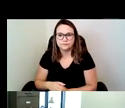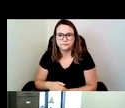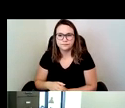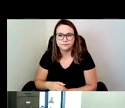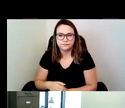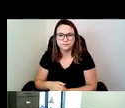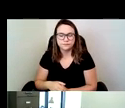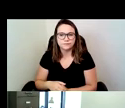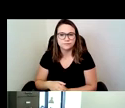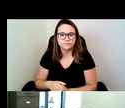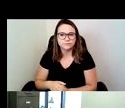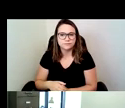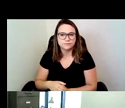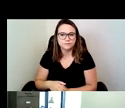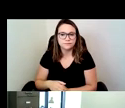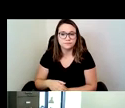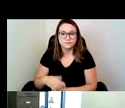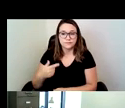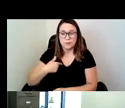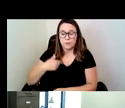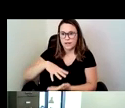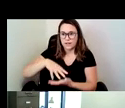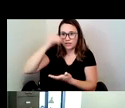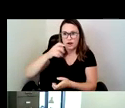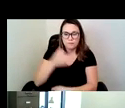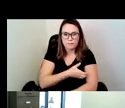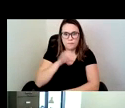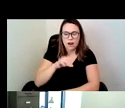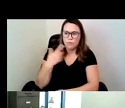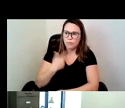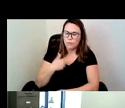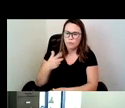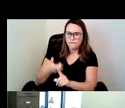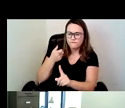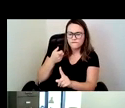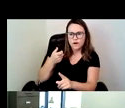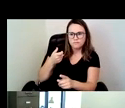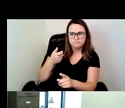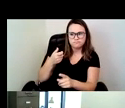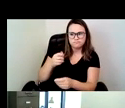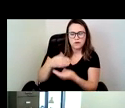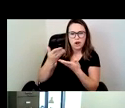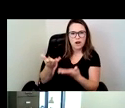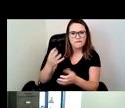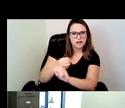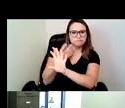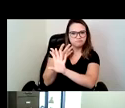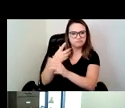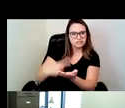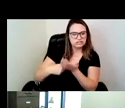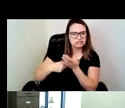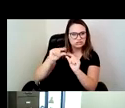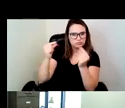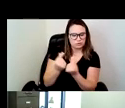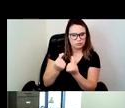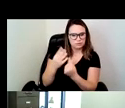promotion programming, we learned the power of offering virtual discussion groups and education classes. Caregivers